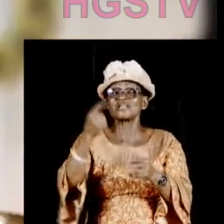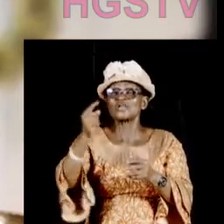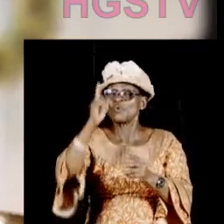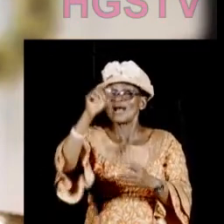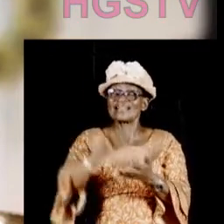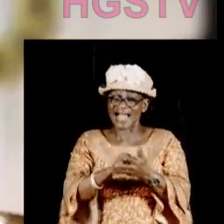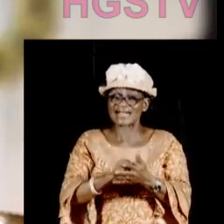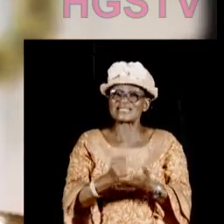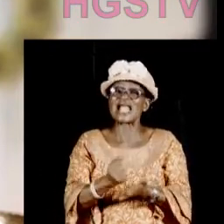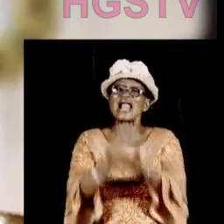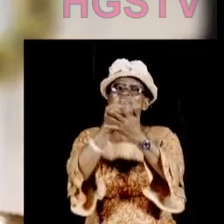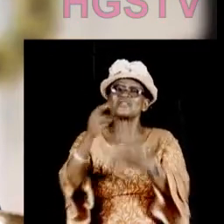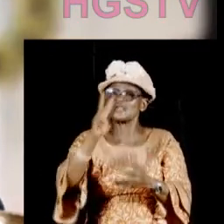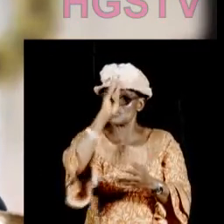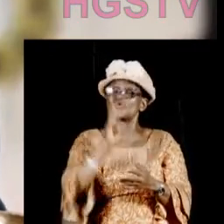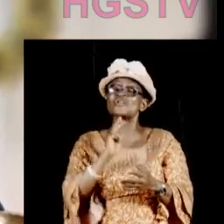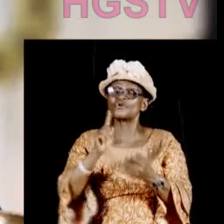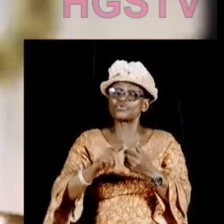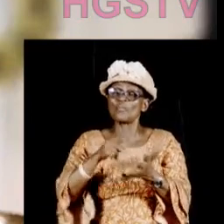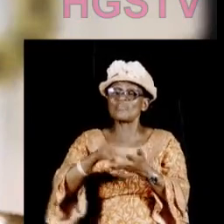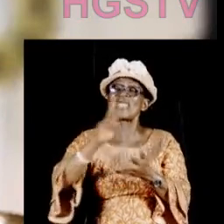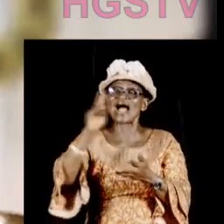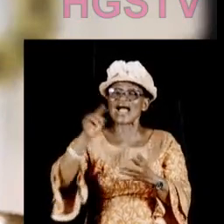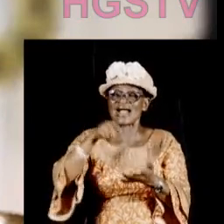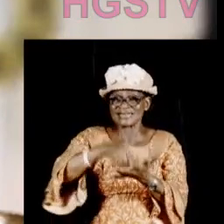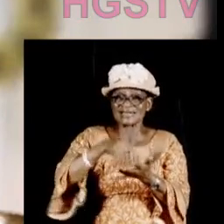your debt in Jesus' name.